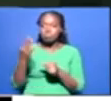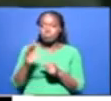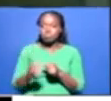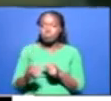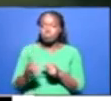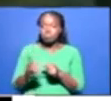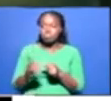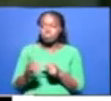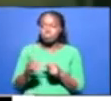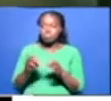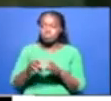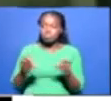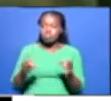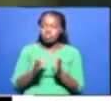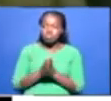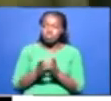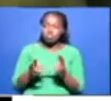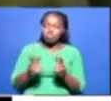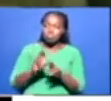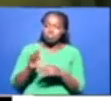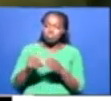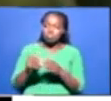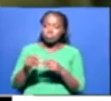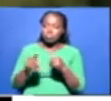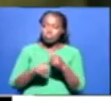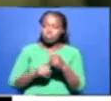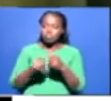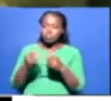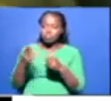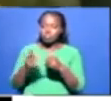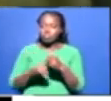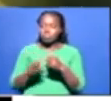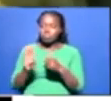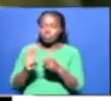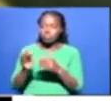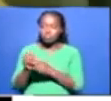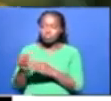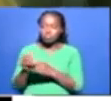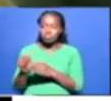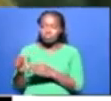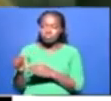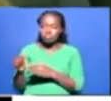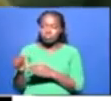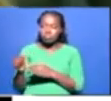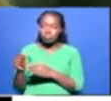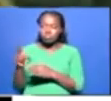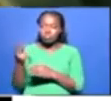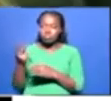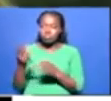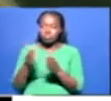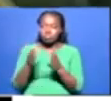cryptocurrency market with a total value of $636 billion. Ethereum, the second biggest